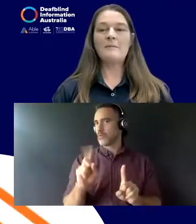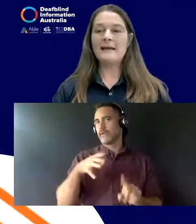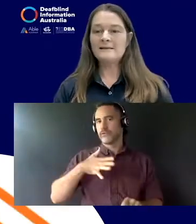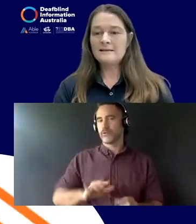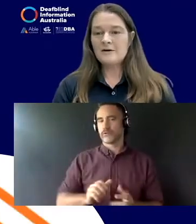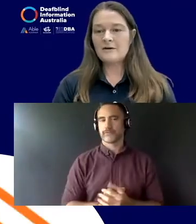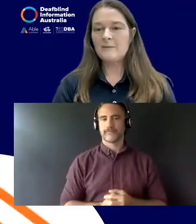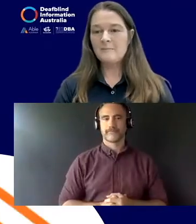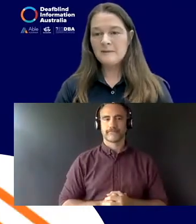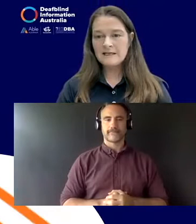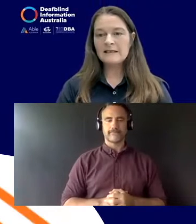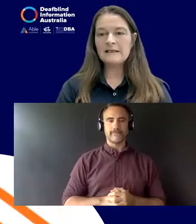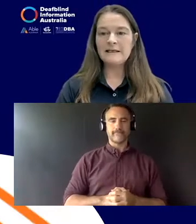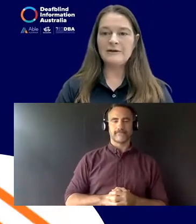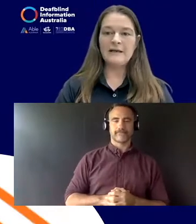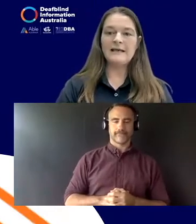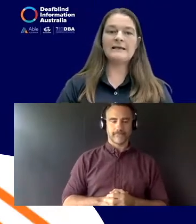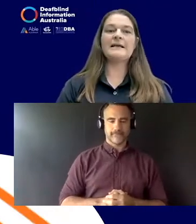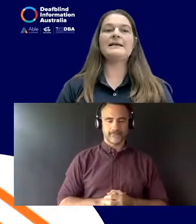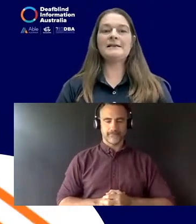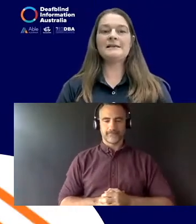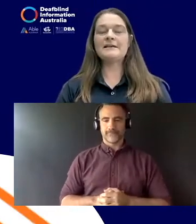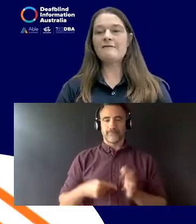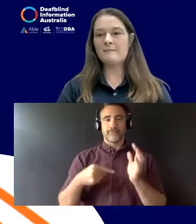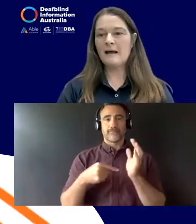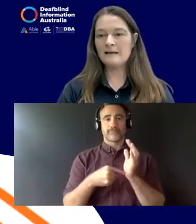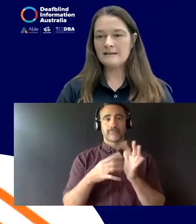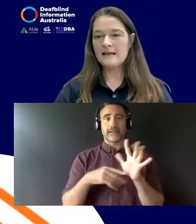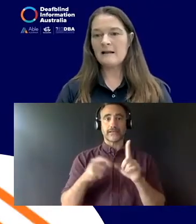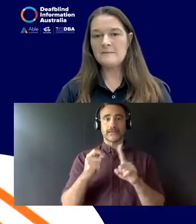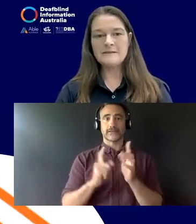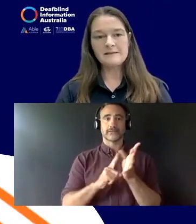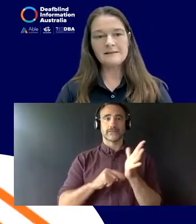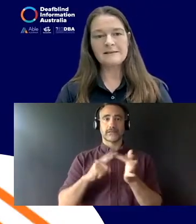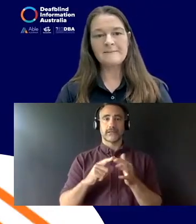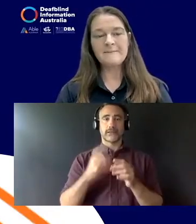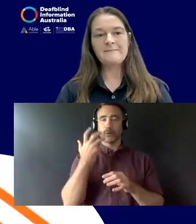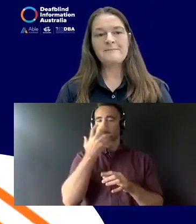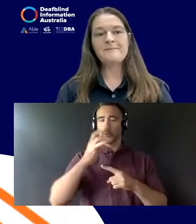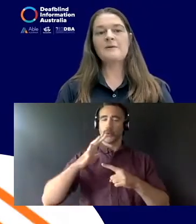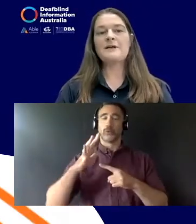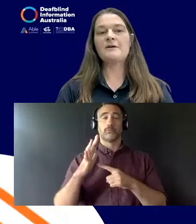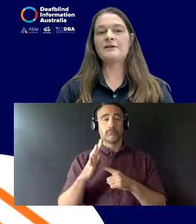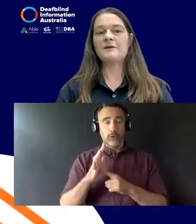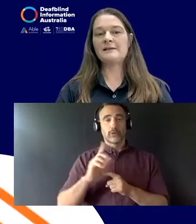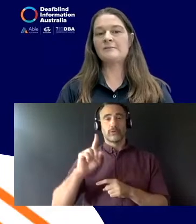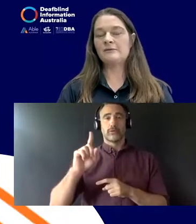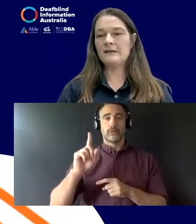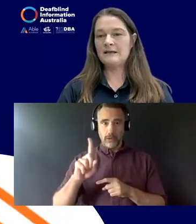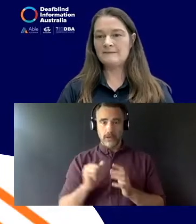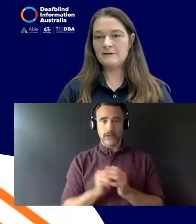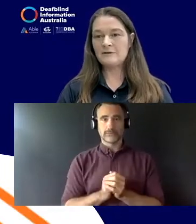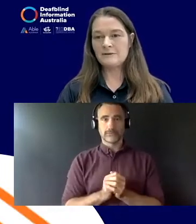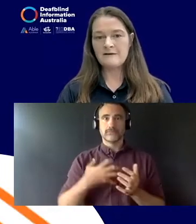What makes this document particularly unique is the deafblind elements, which helps you explore